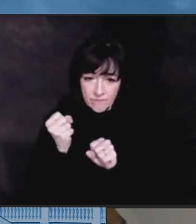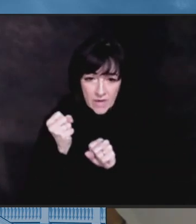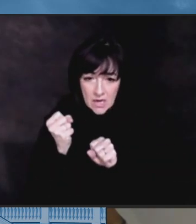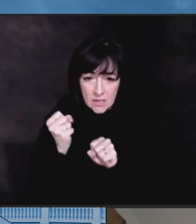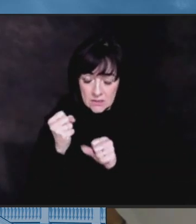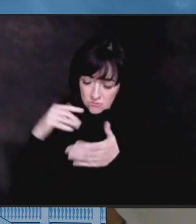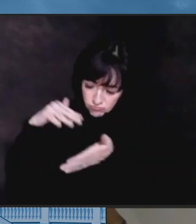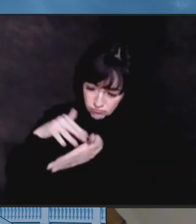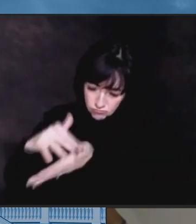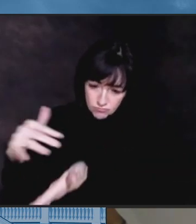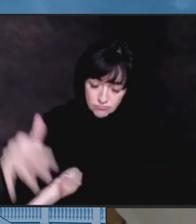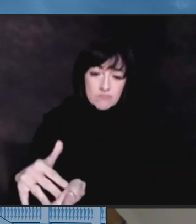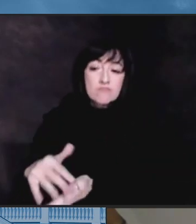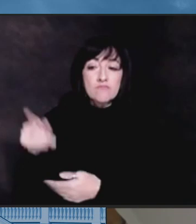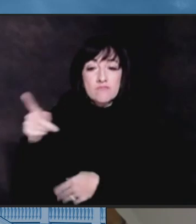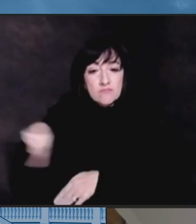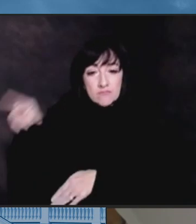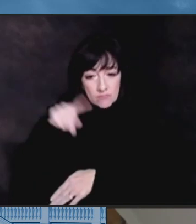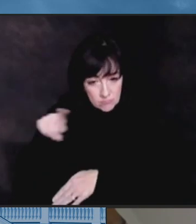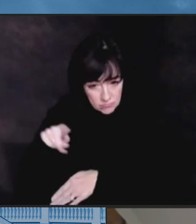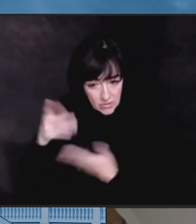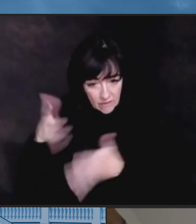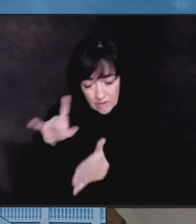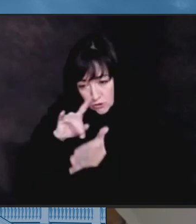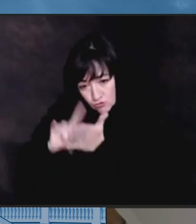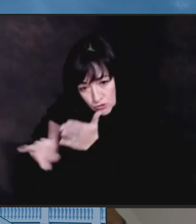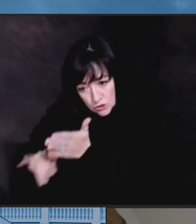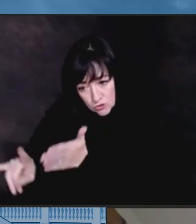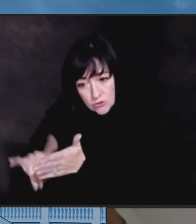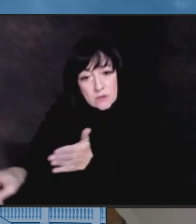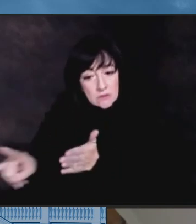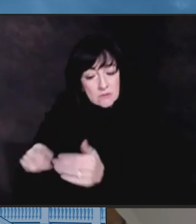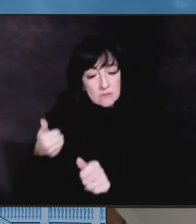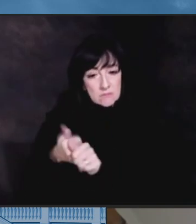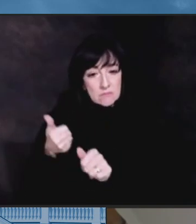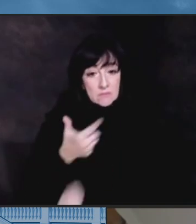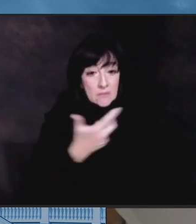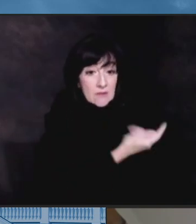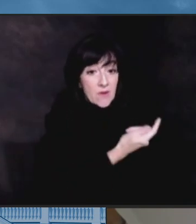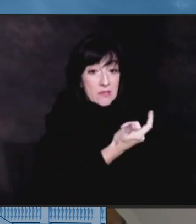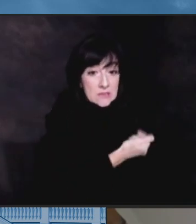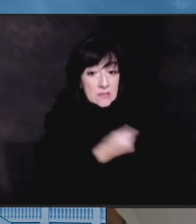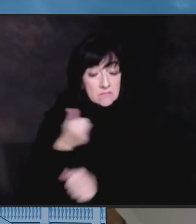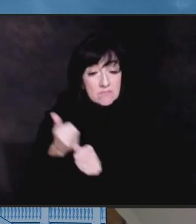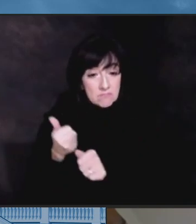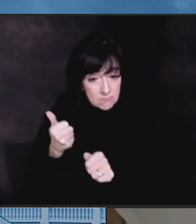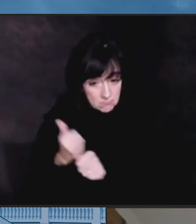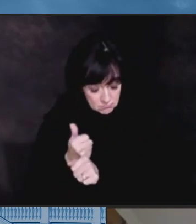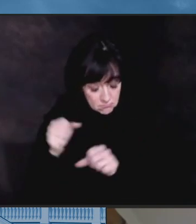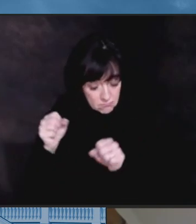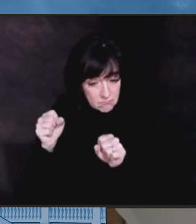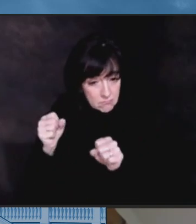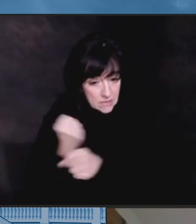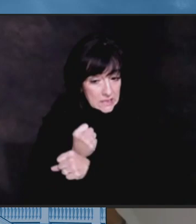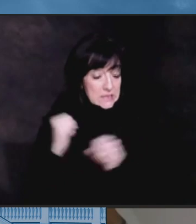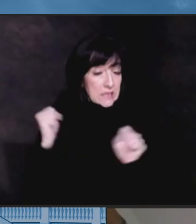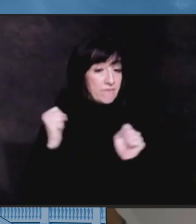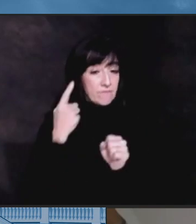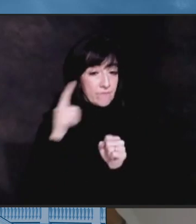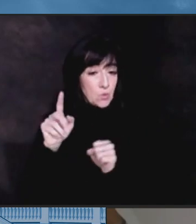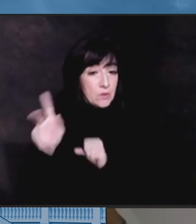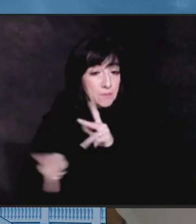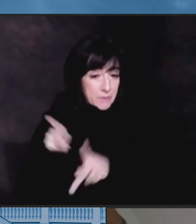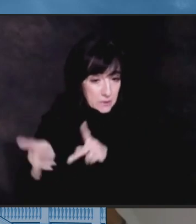They've gone through transparent and rigorous testing, and we'll get that kind of review from the